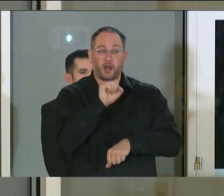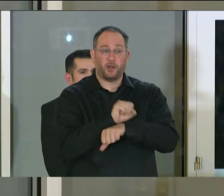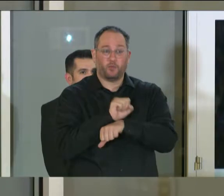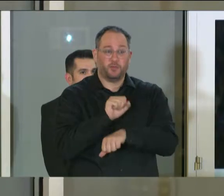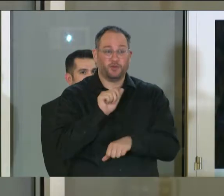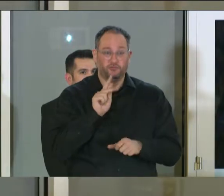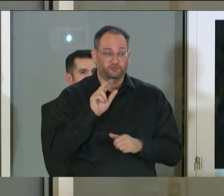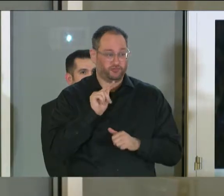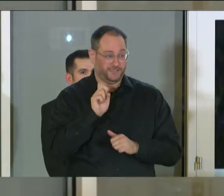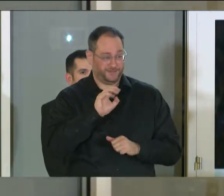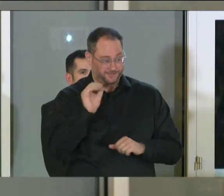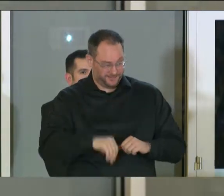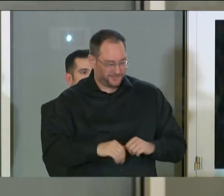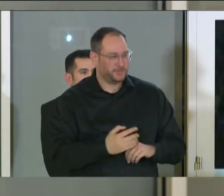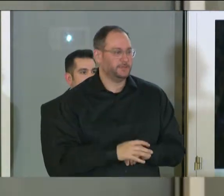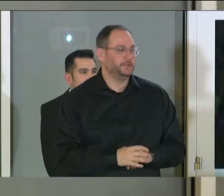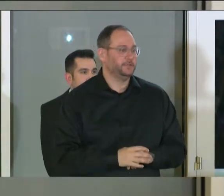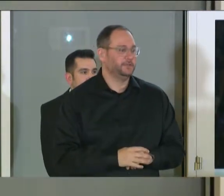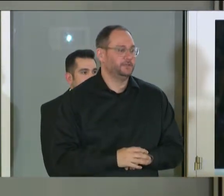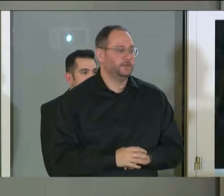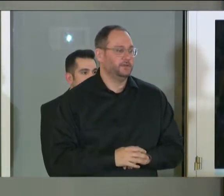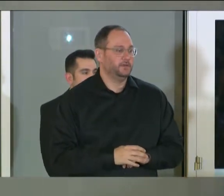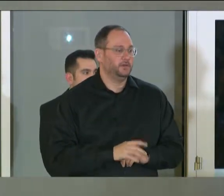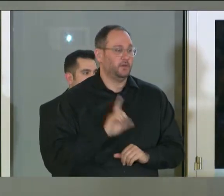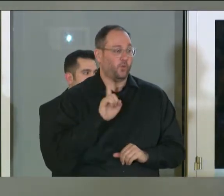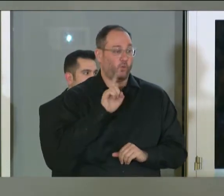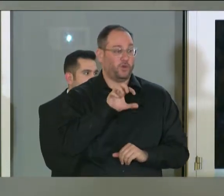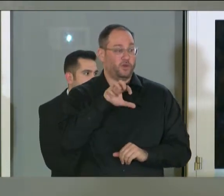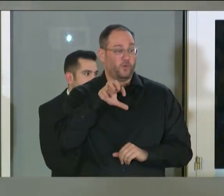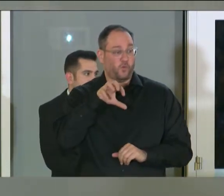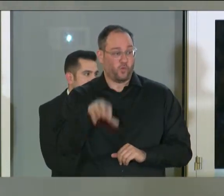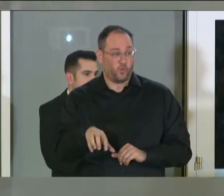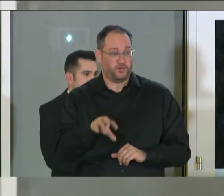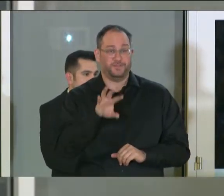significantly in Wards 7 and 8.